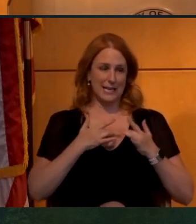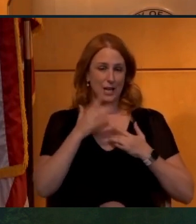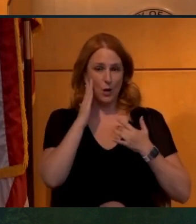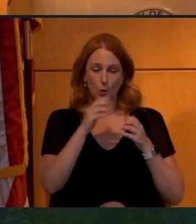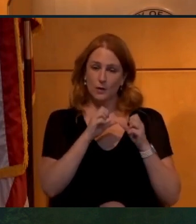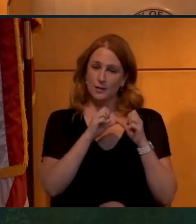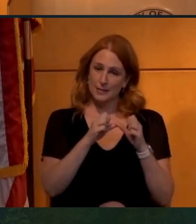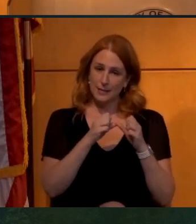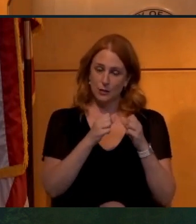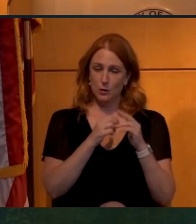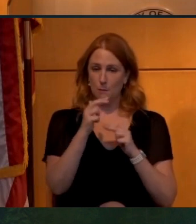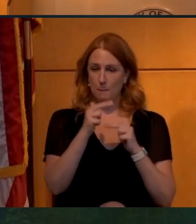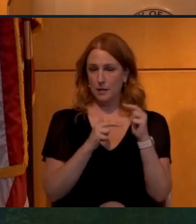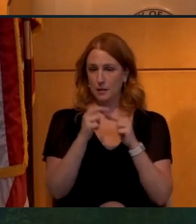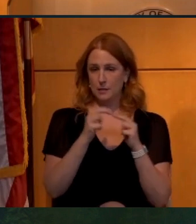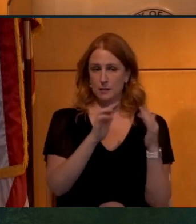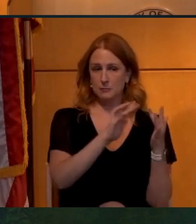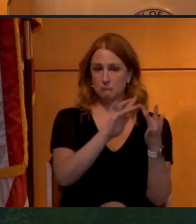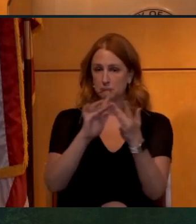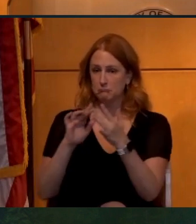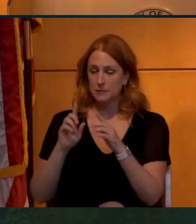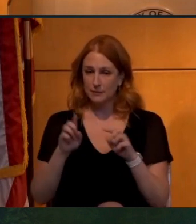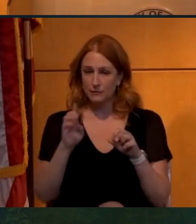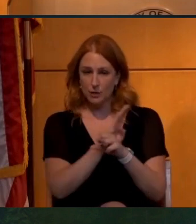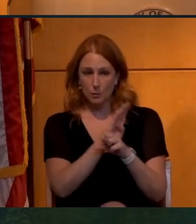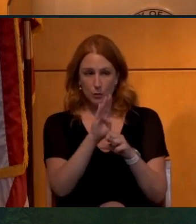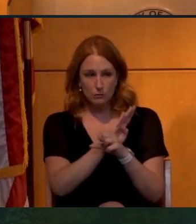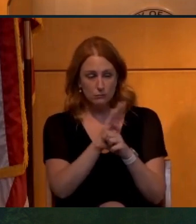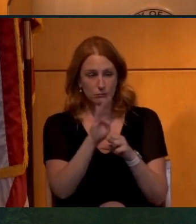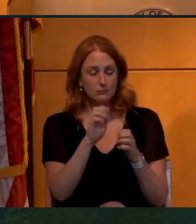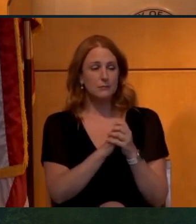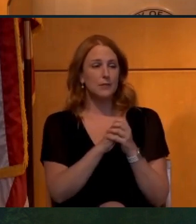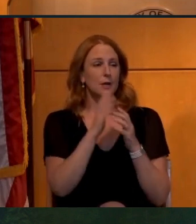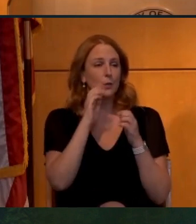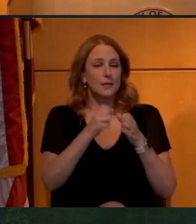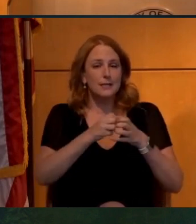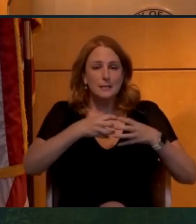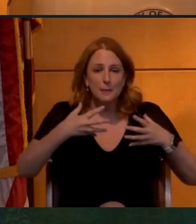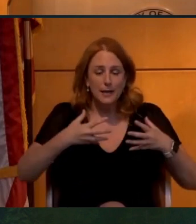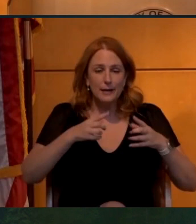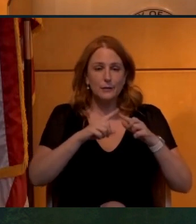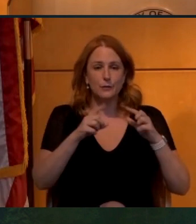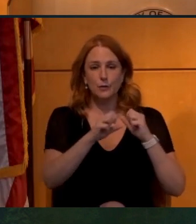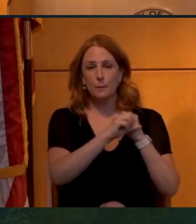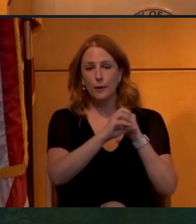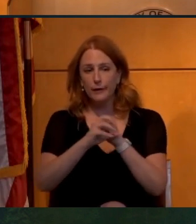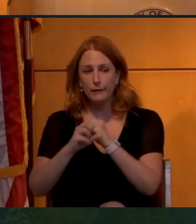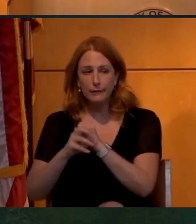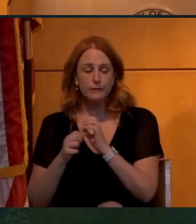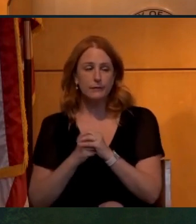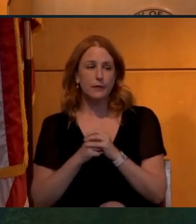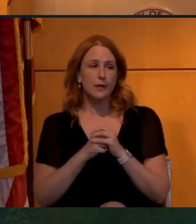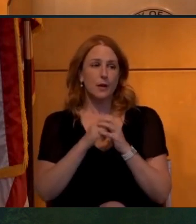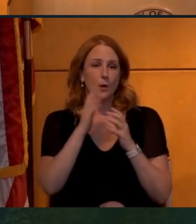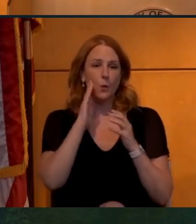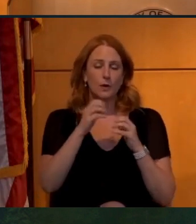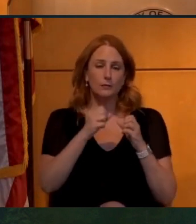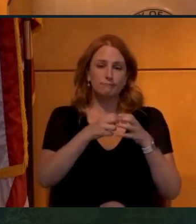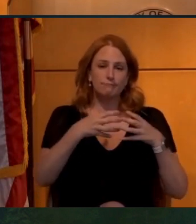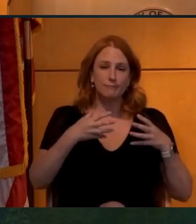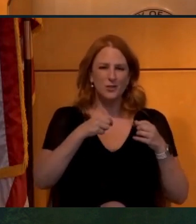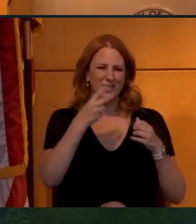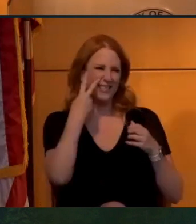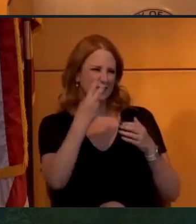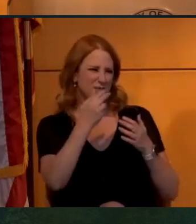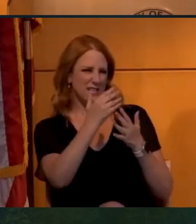commercial market. We expect our CLIPS service options to expand as the market and company capabilities evolve. And you can kind of see a